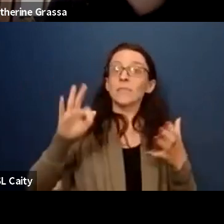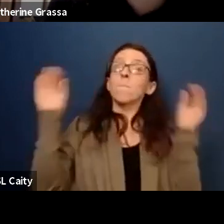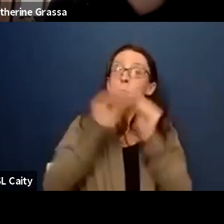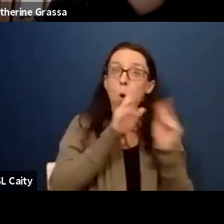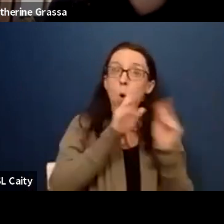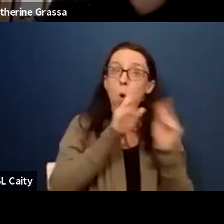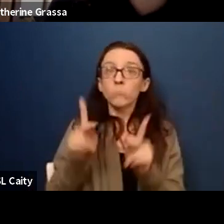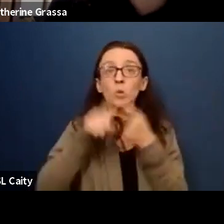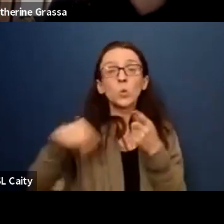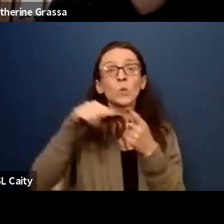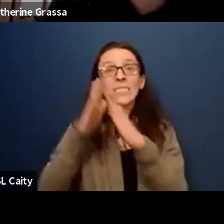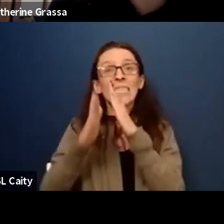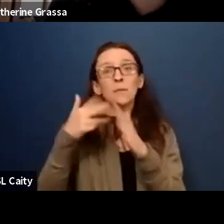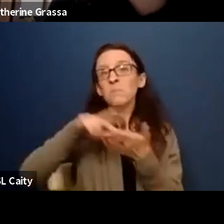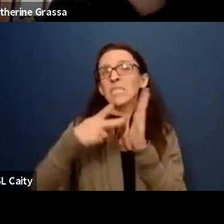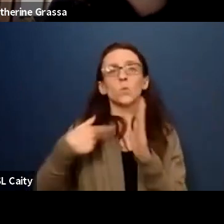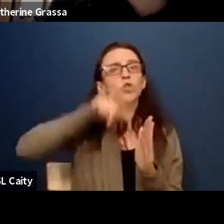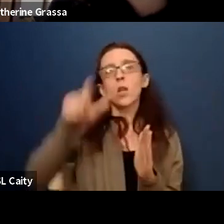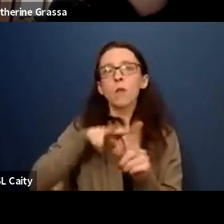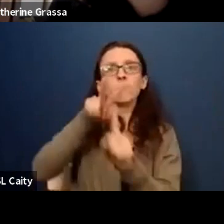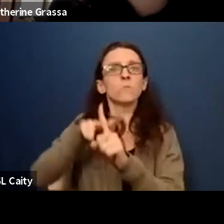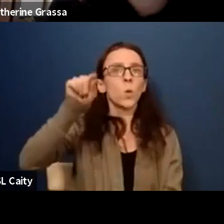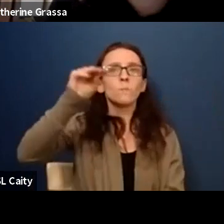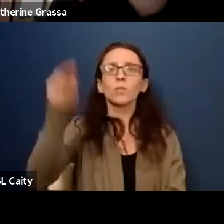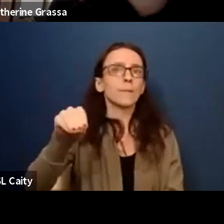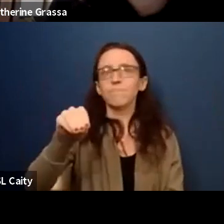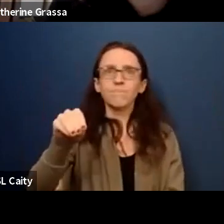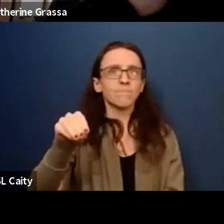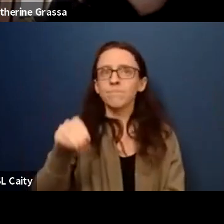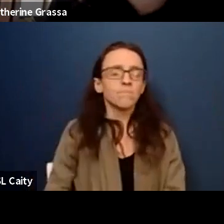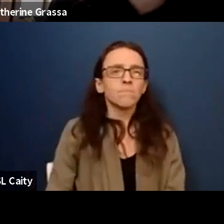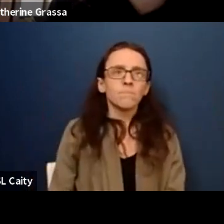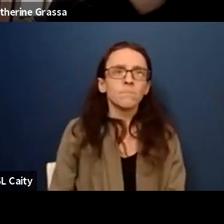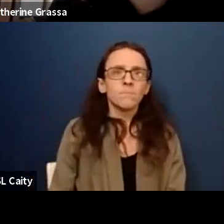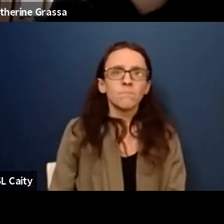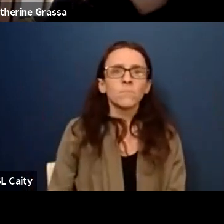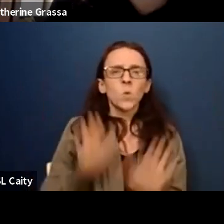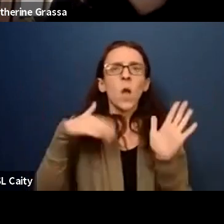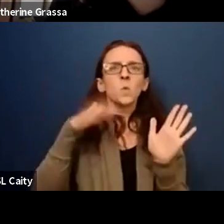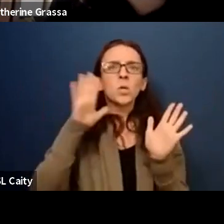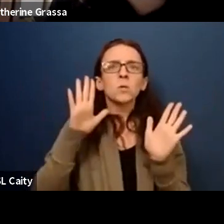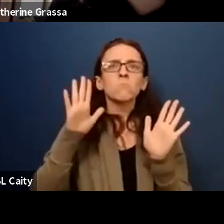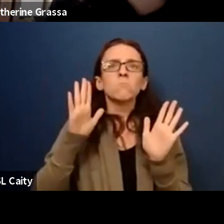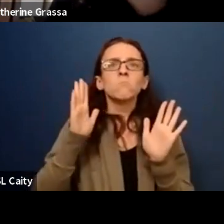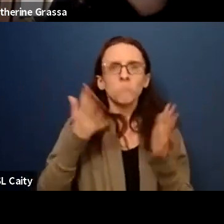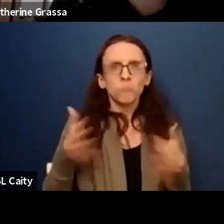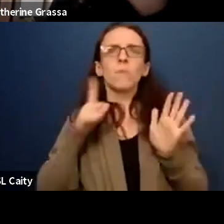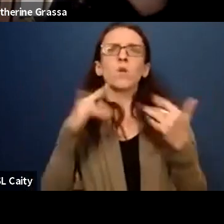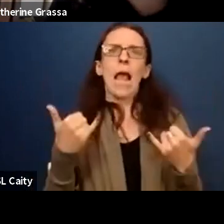allocate 20% citywide. And I'll stop there for now.